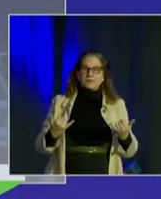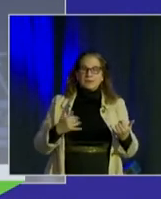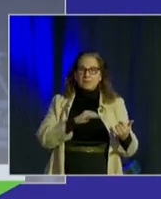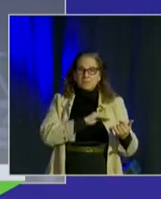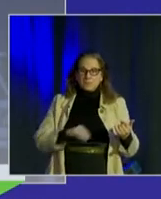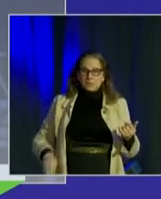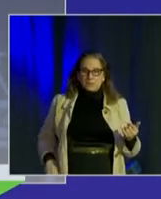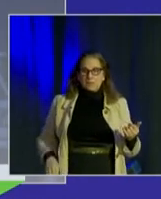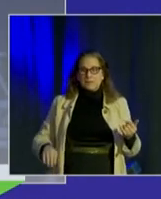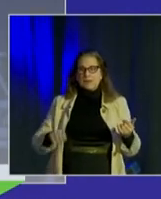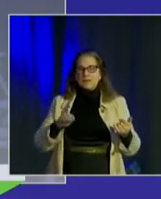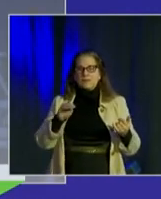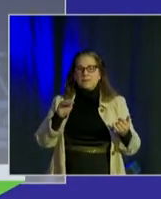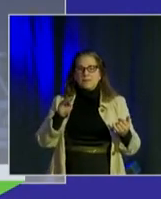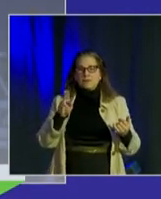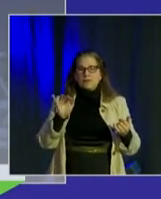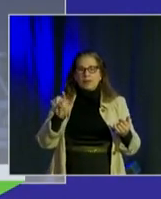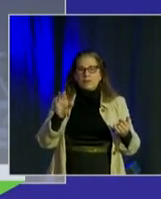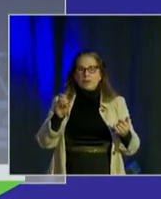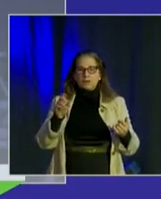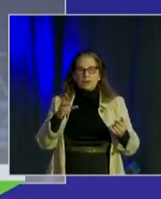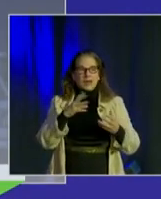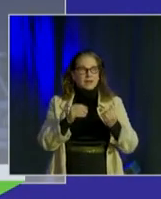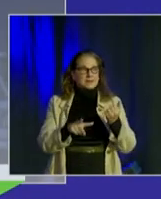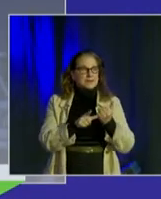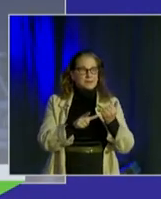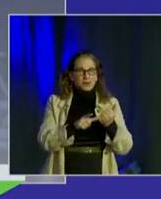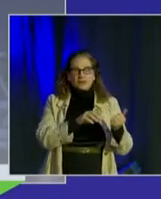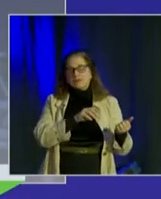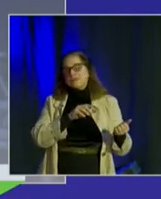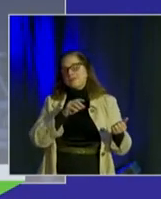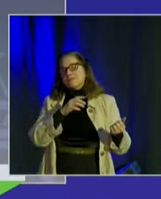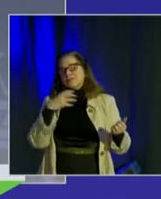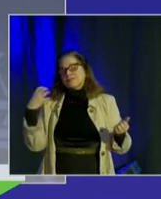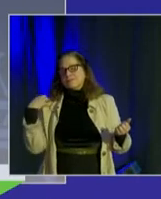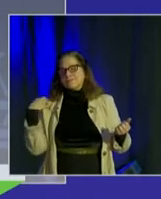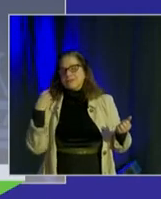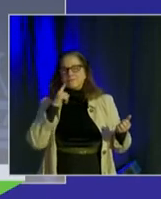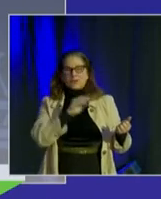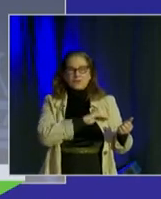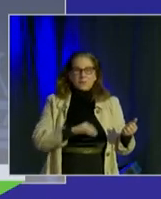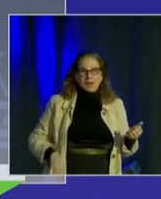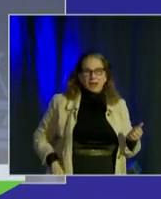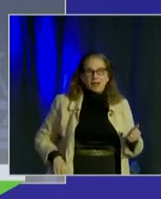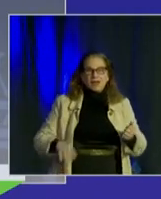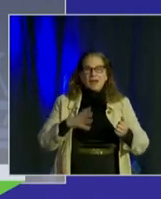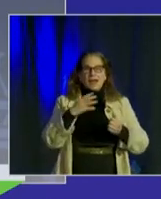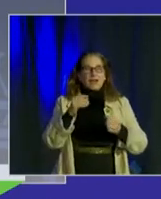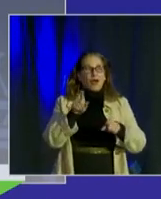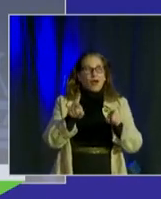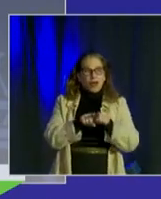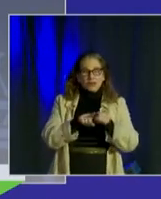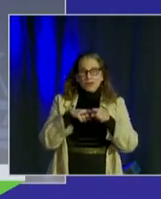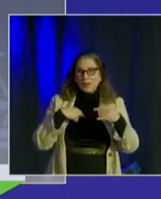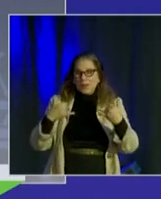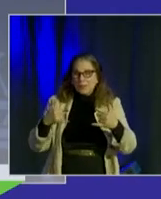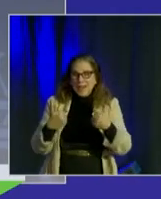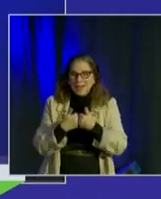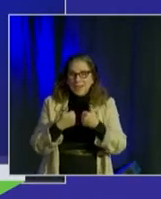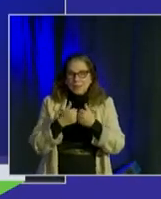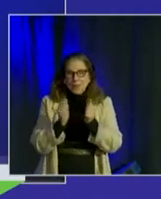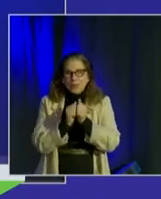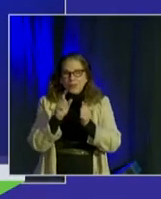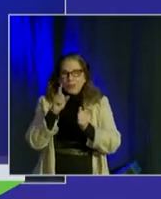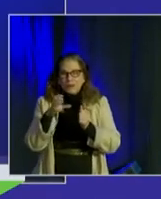do the virtual version of our $100 game a little bit later in the program. But to get us started, we're going to go to Mayor Muriel Bowser.